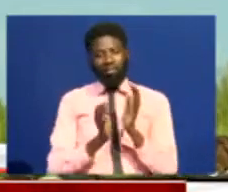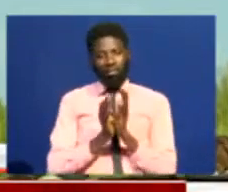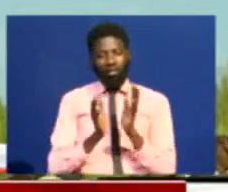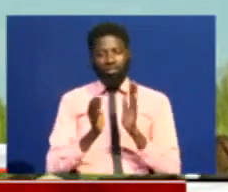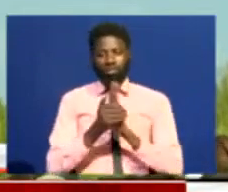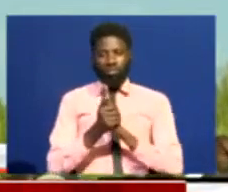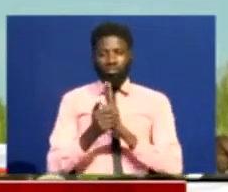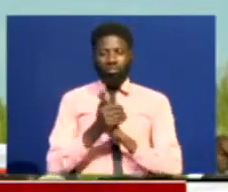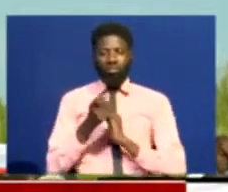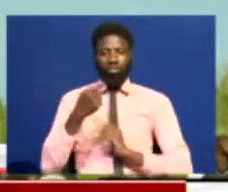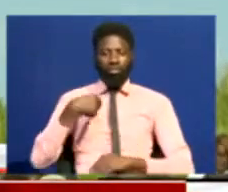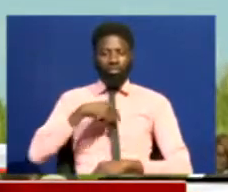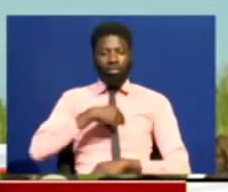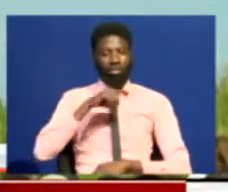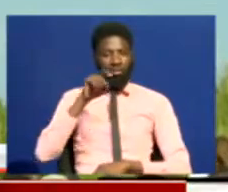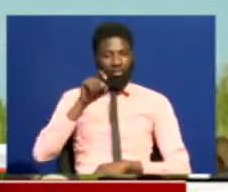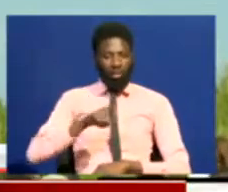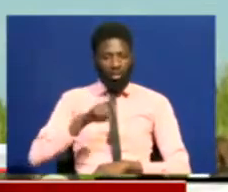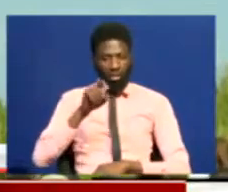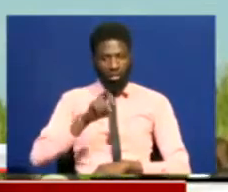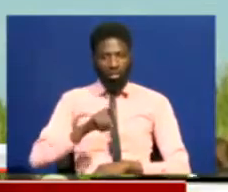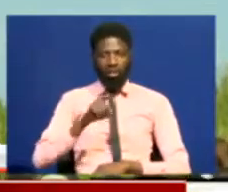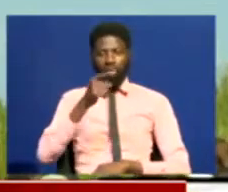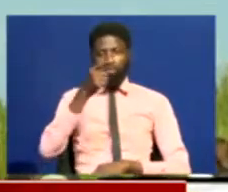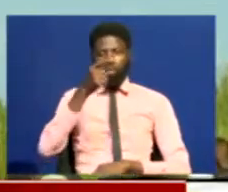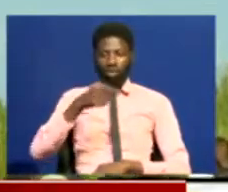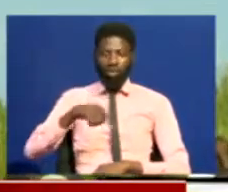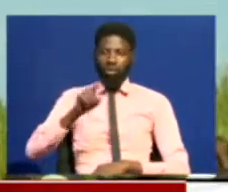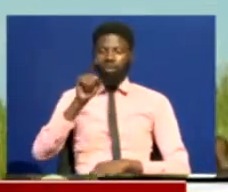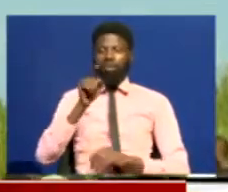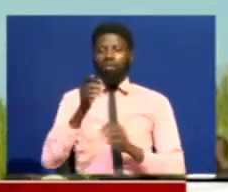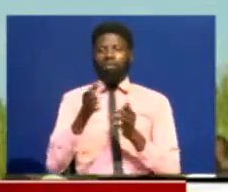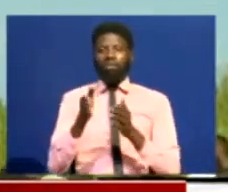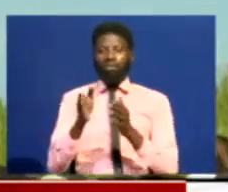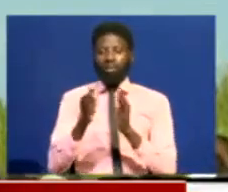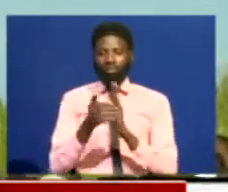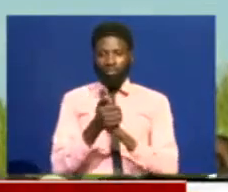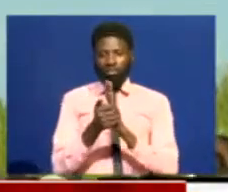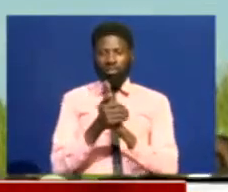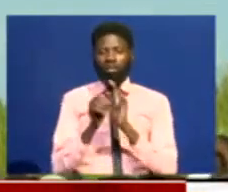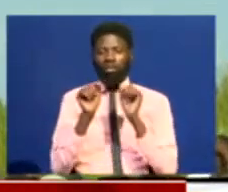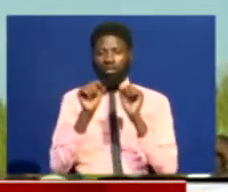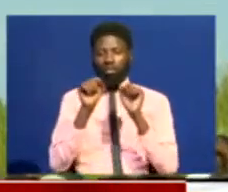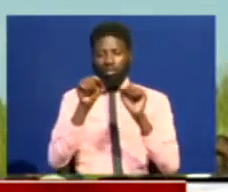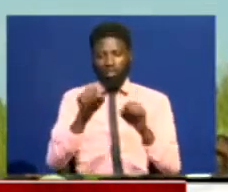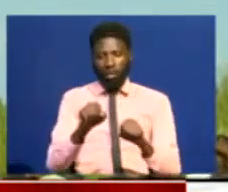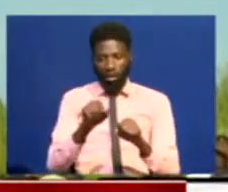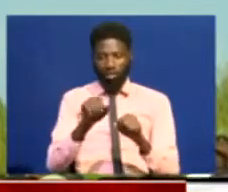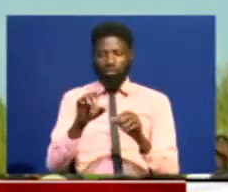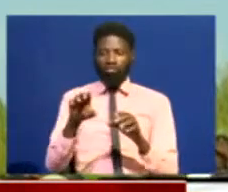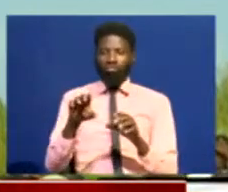right pipeline, the right conveyor belt to pick up those talents in an equivocal,